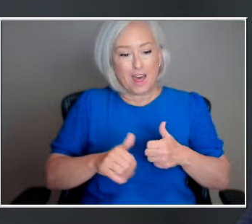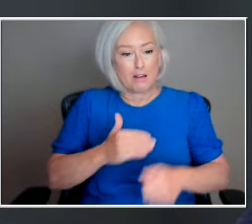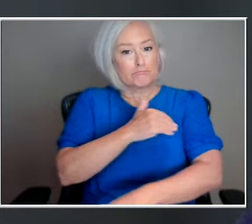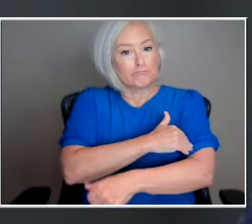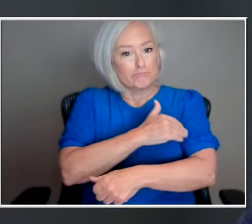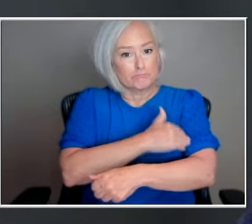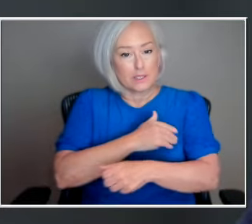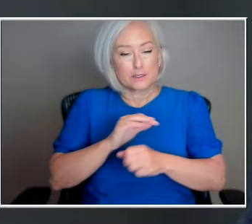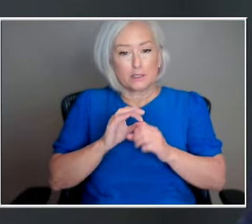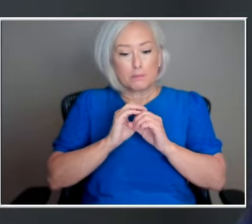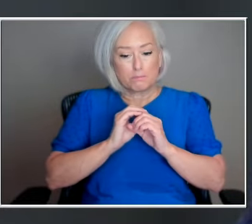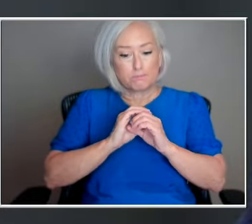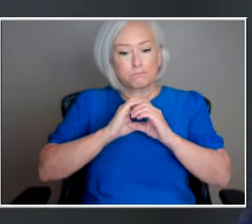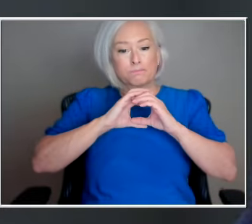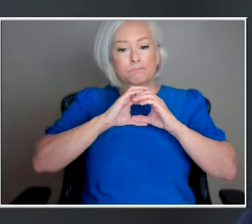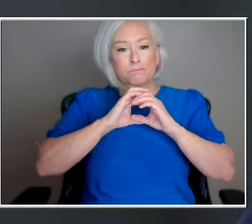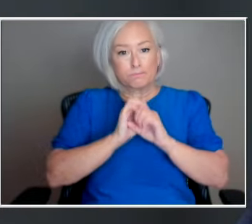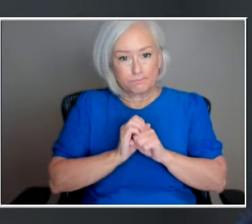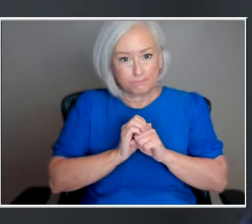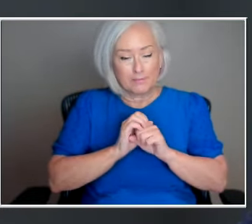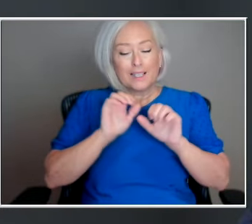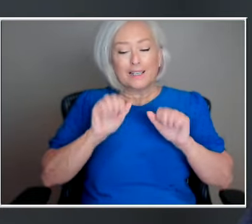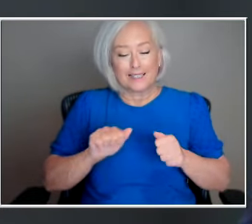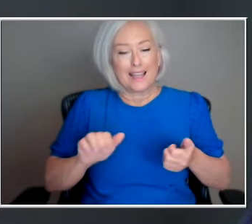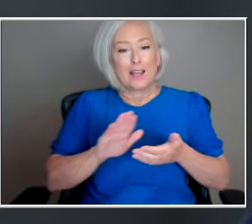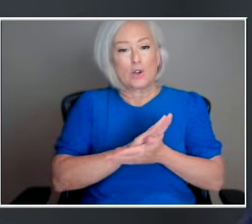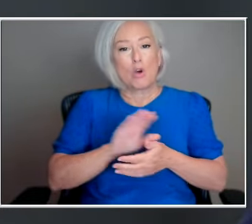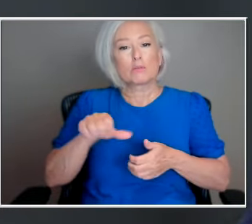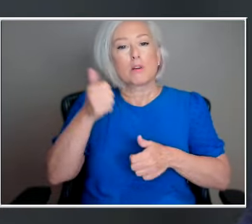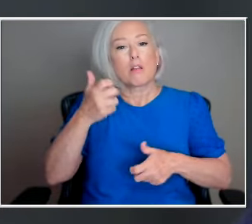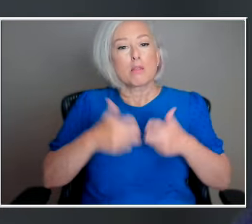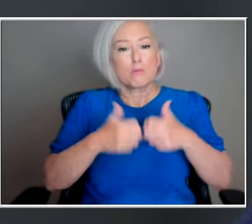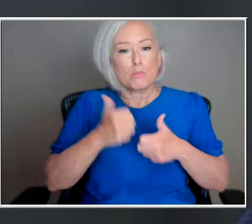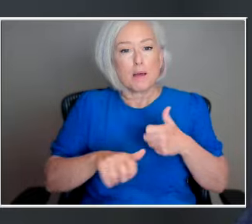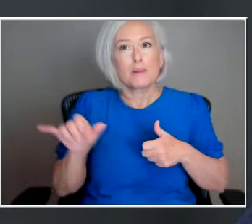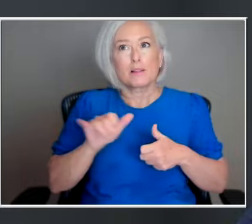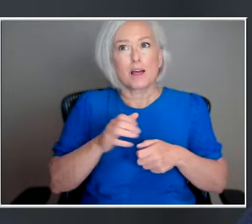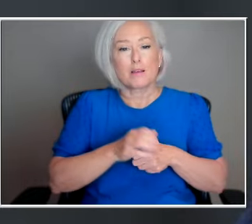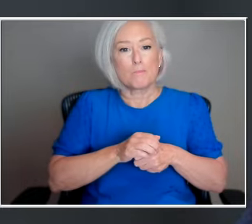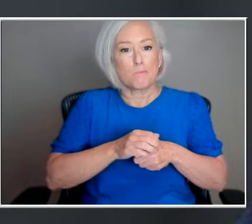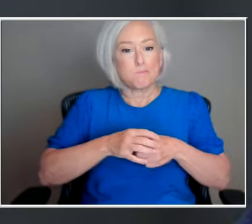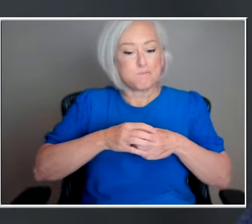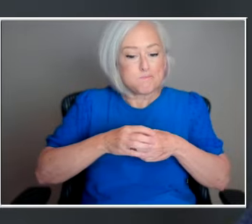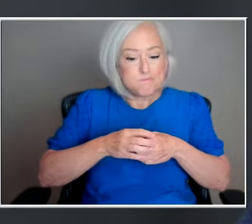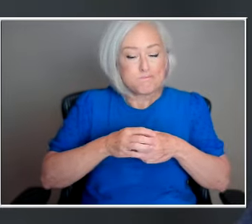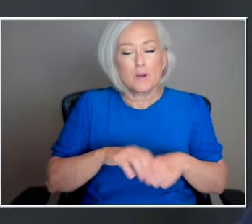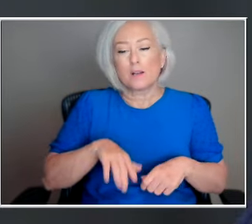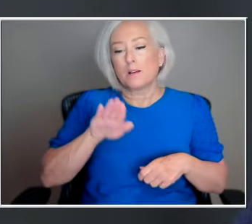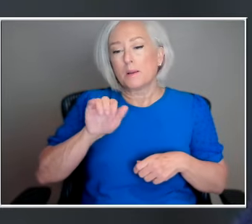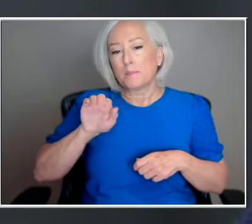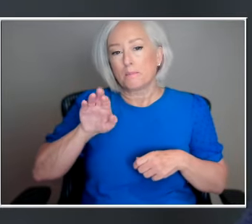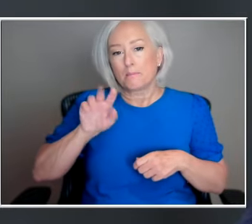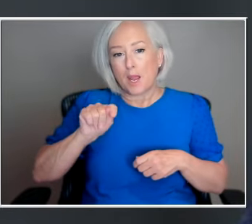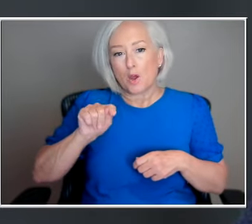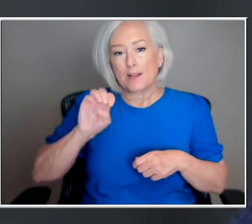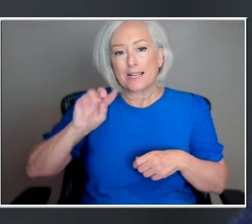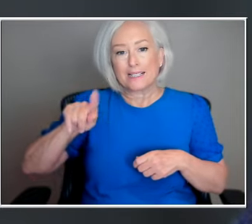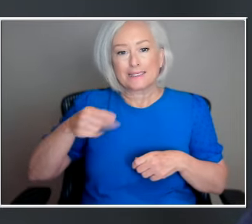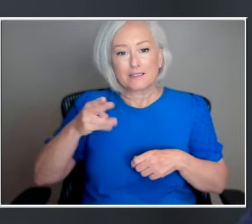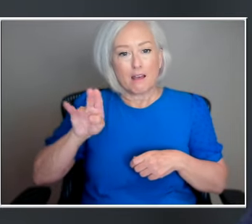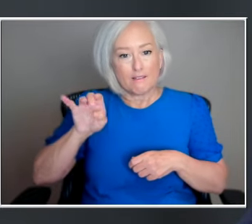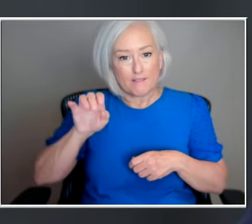what we call as Barrett's esophagus, and inflammation that could be a precursor for GE junction cancer in